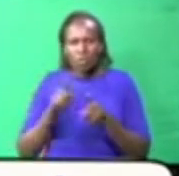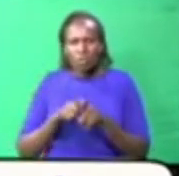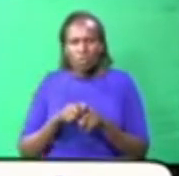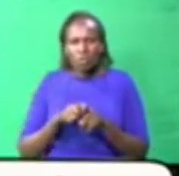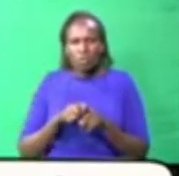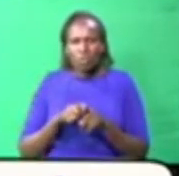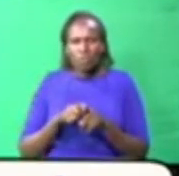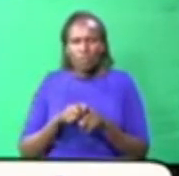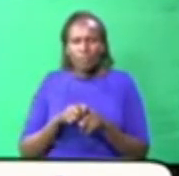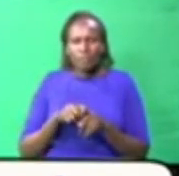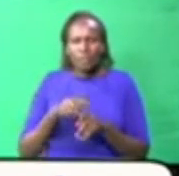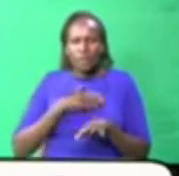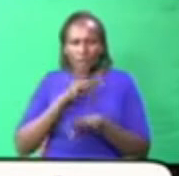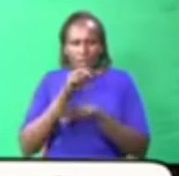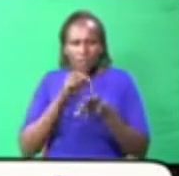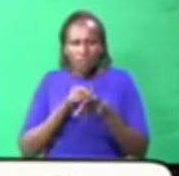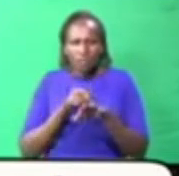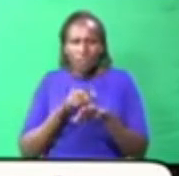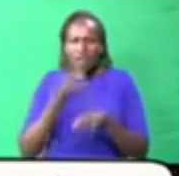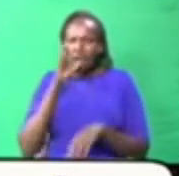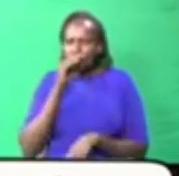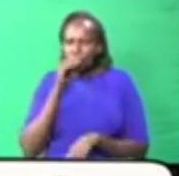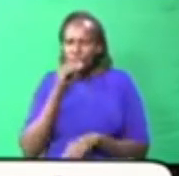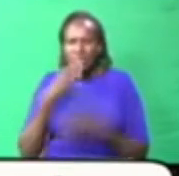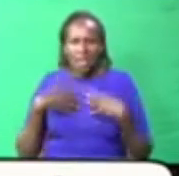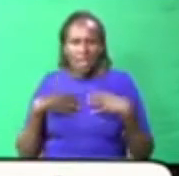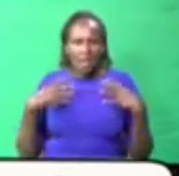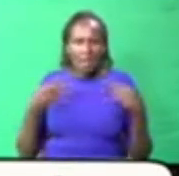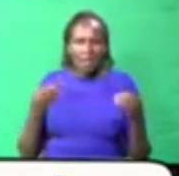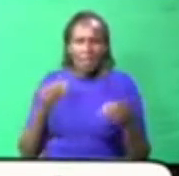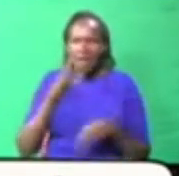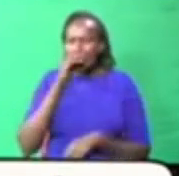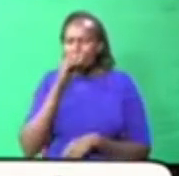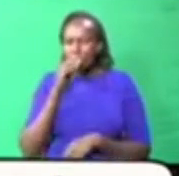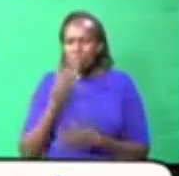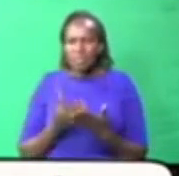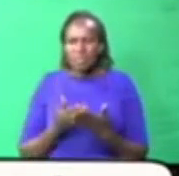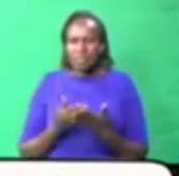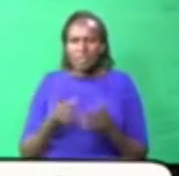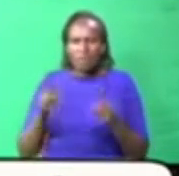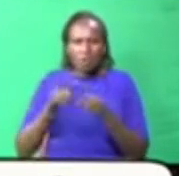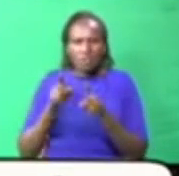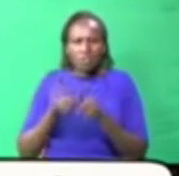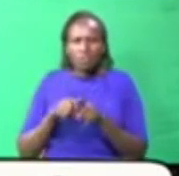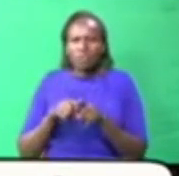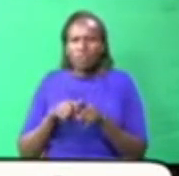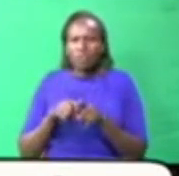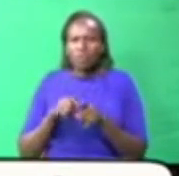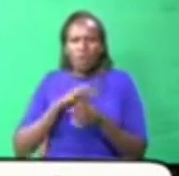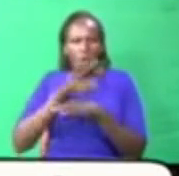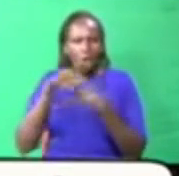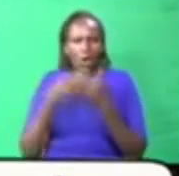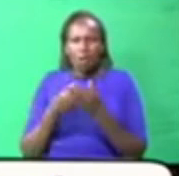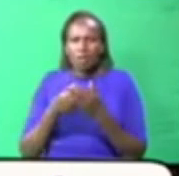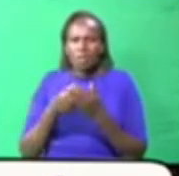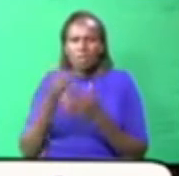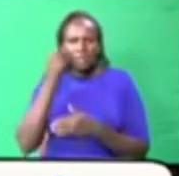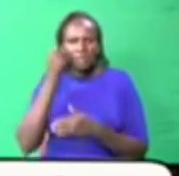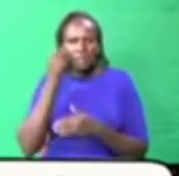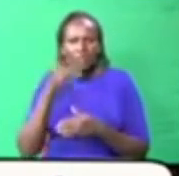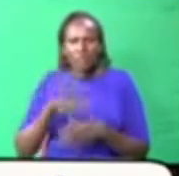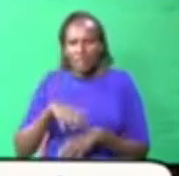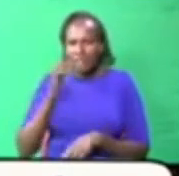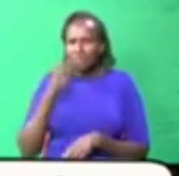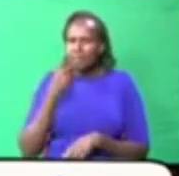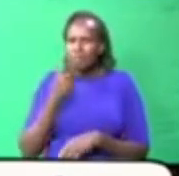vya taifa letu, na nena uponyaji, na nena Bwana hata recovery kwa wote ambao ni wagonjwa. And also we curtail, we